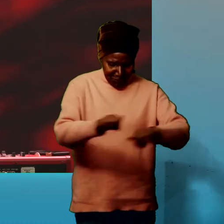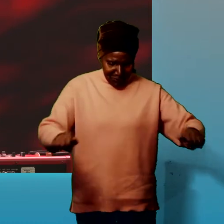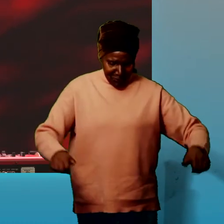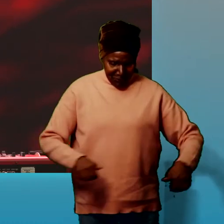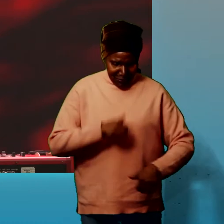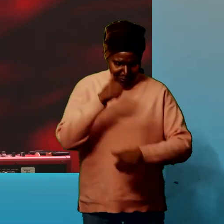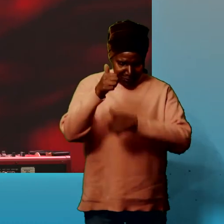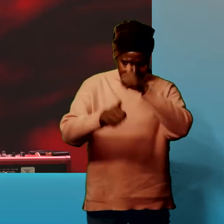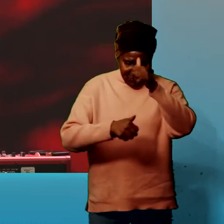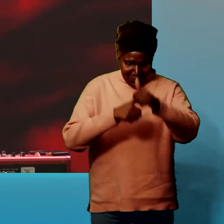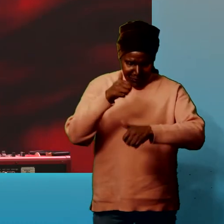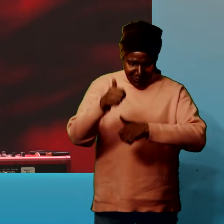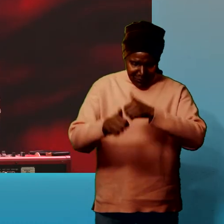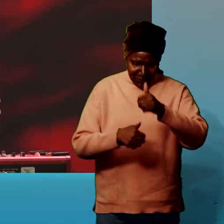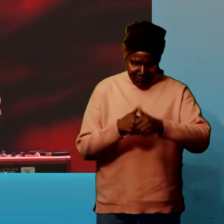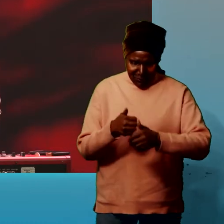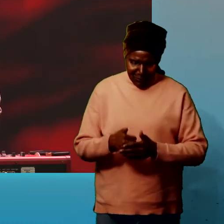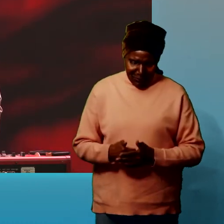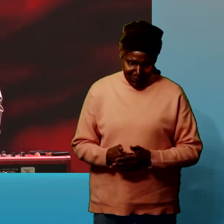praise, all our